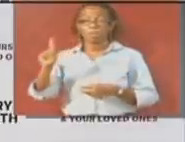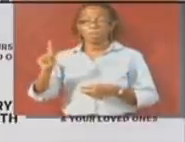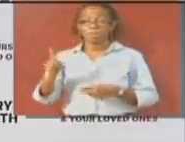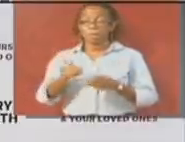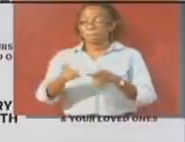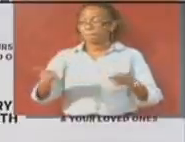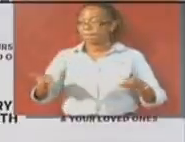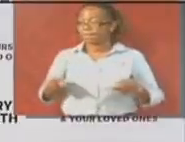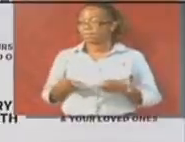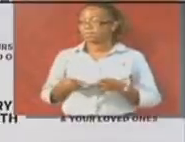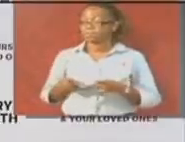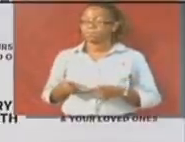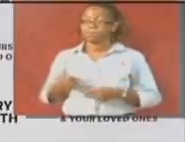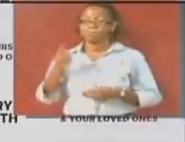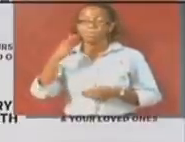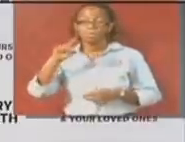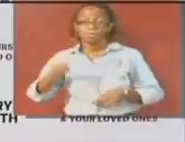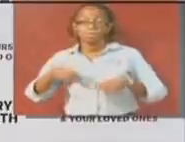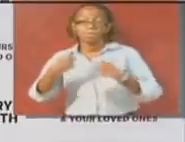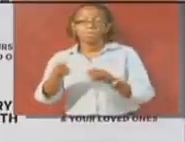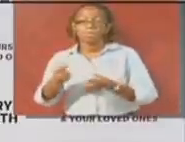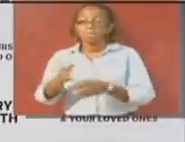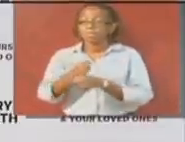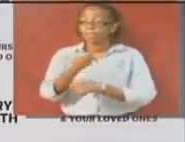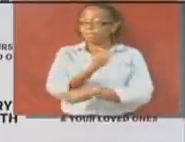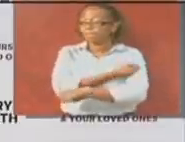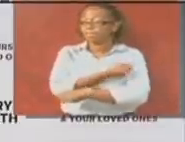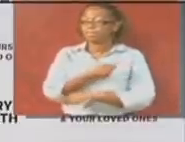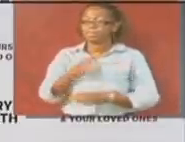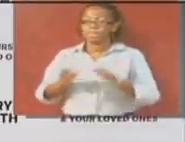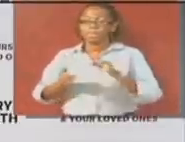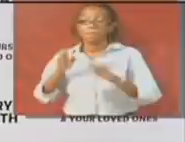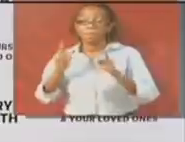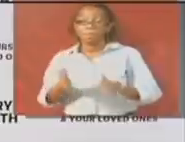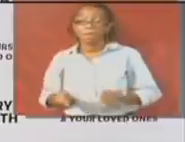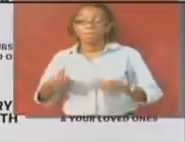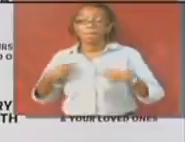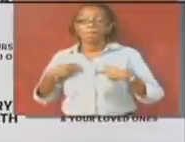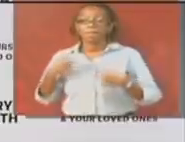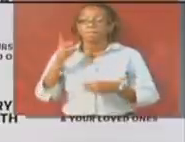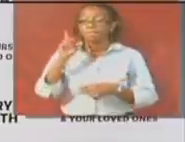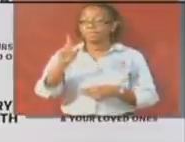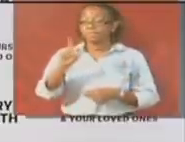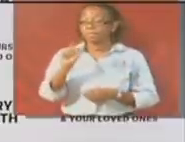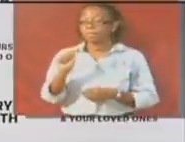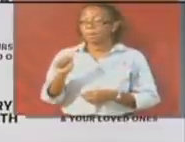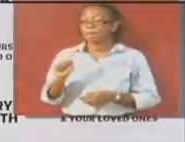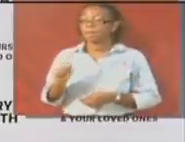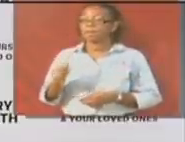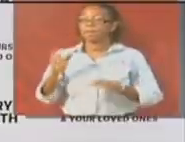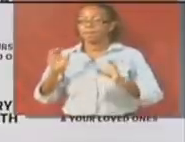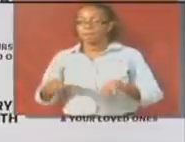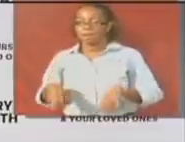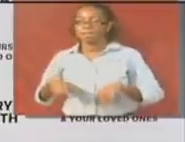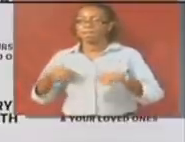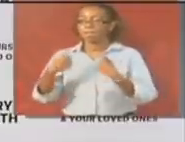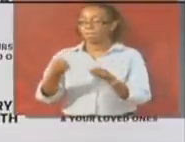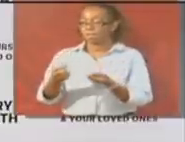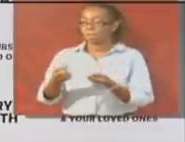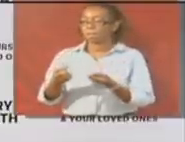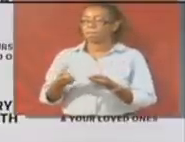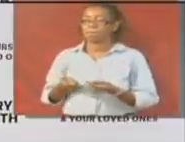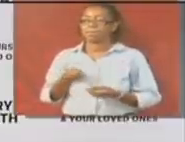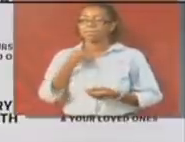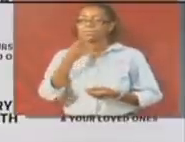persons with disability or any challenges can go to those sites once they inform the security who